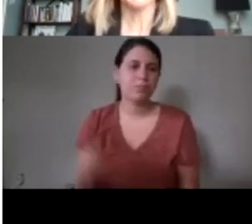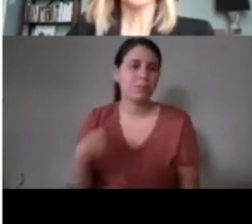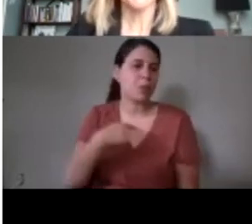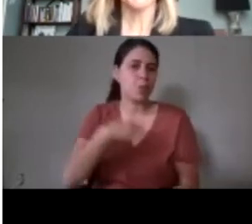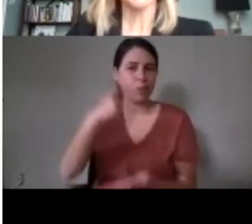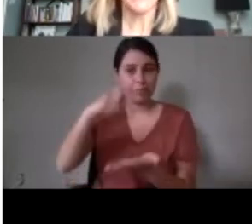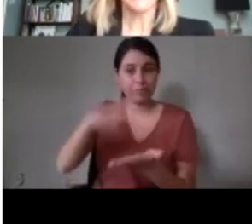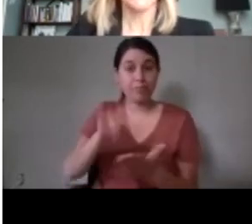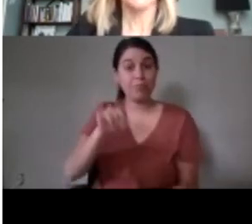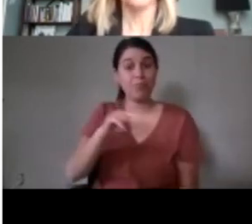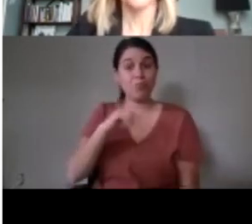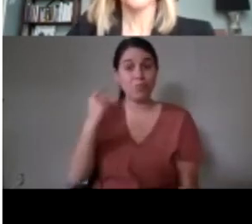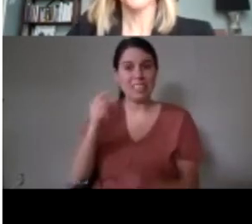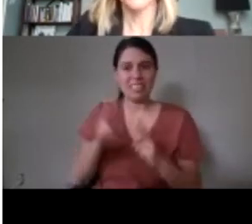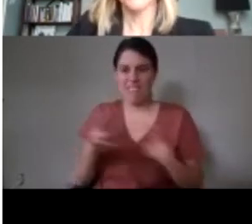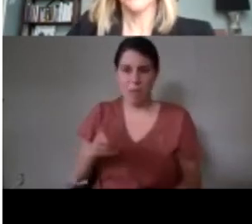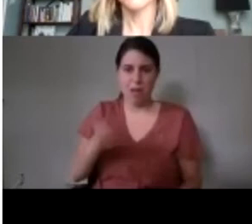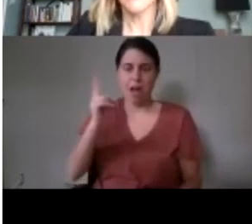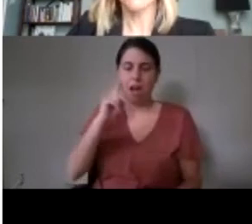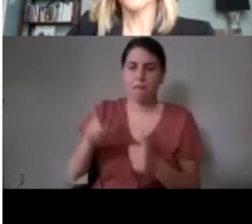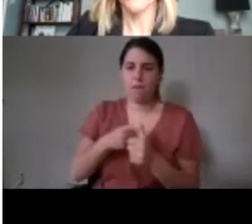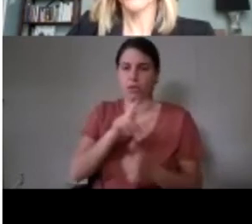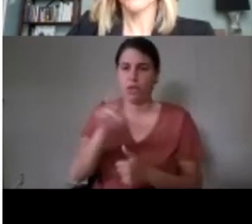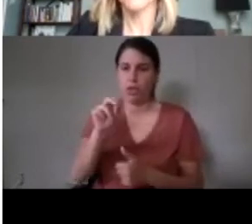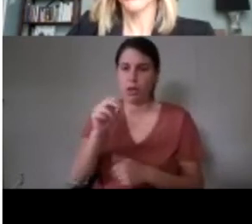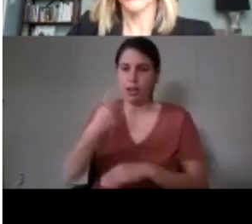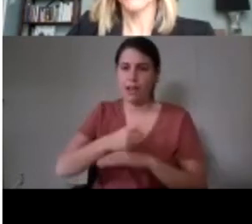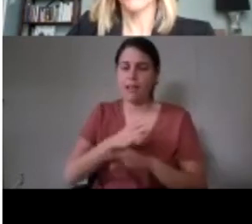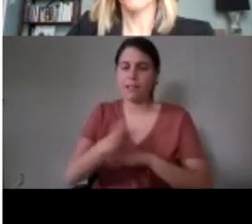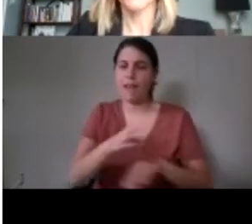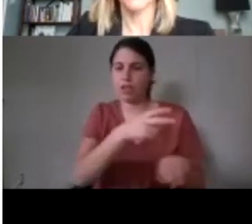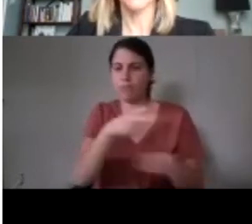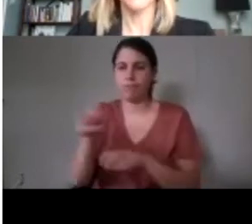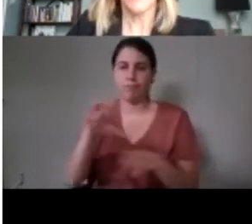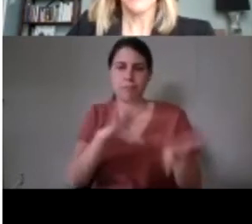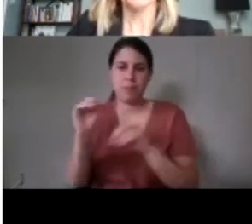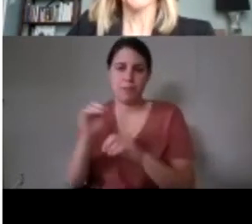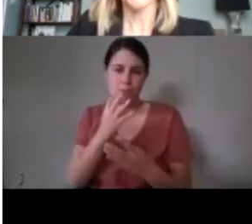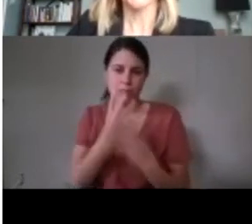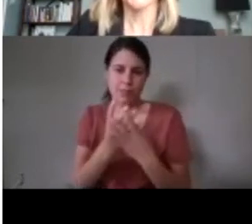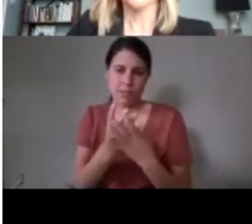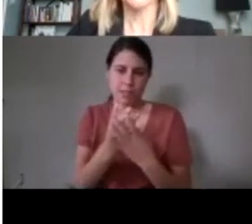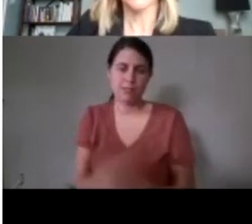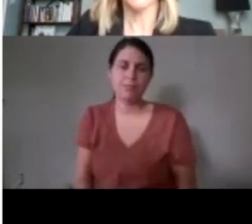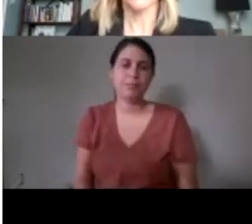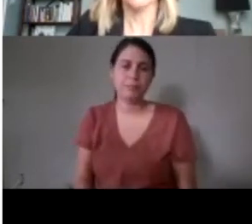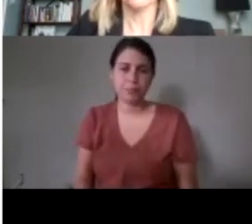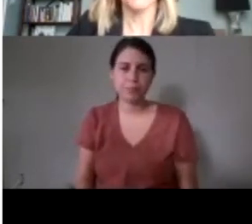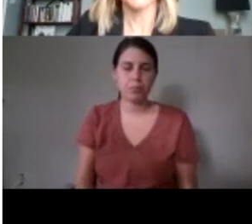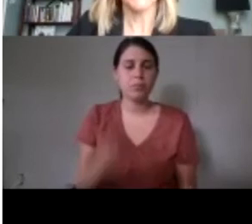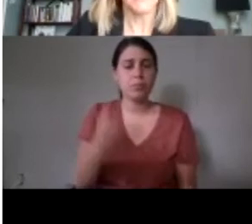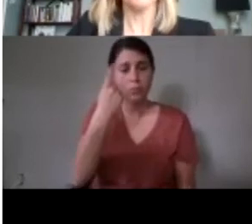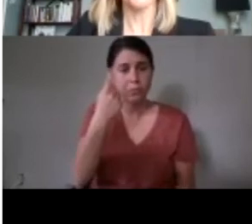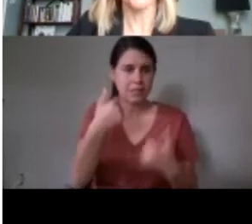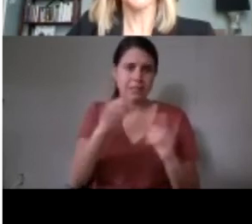was especially high in the first 30 days after they transitioned from prison. So still significant